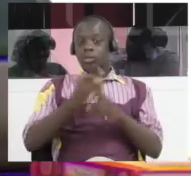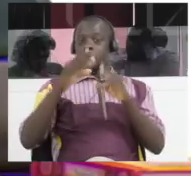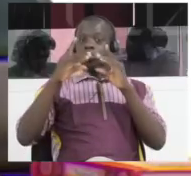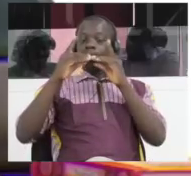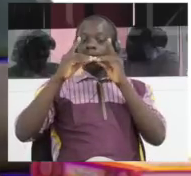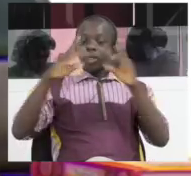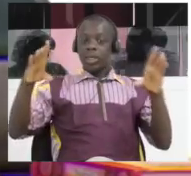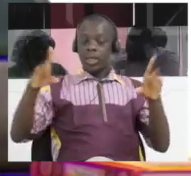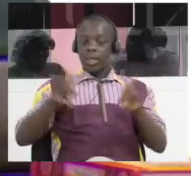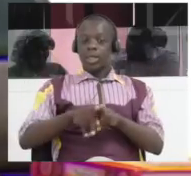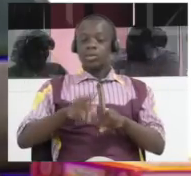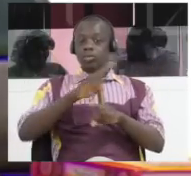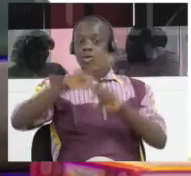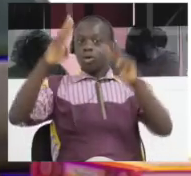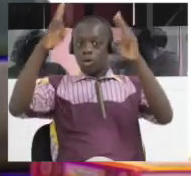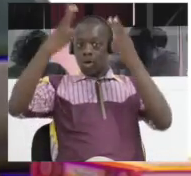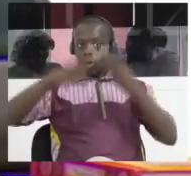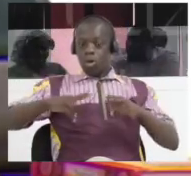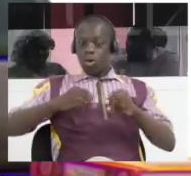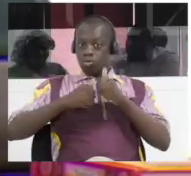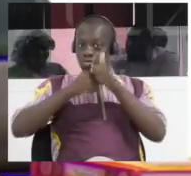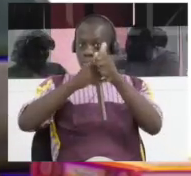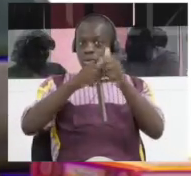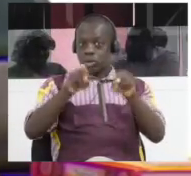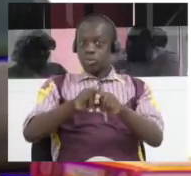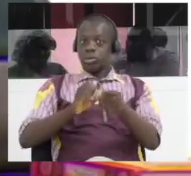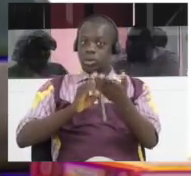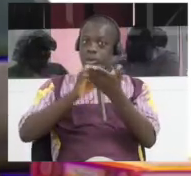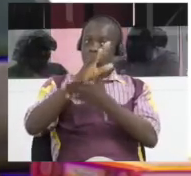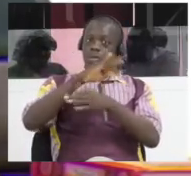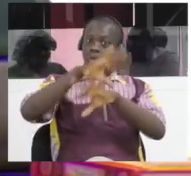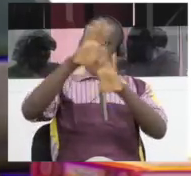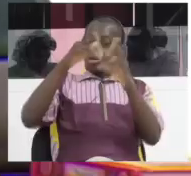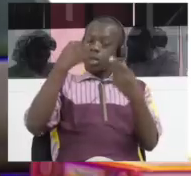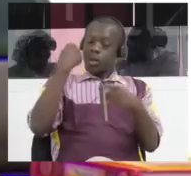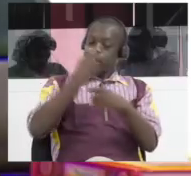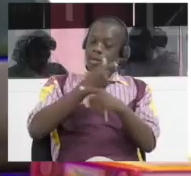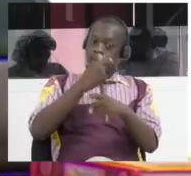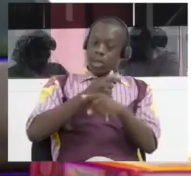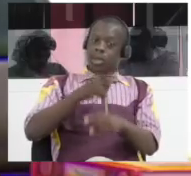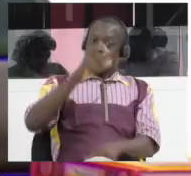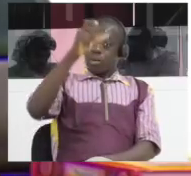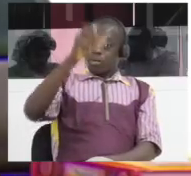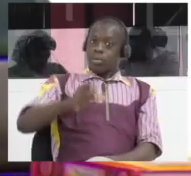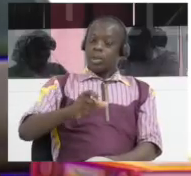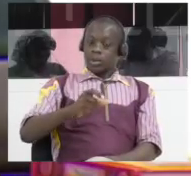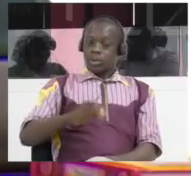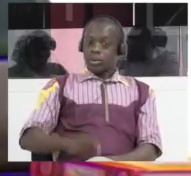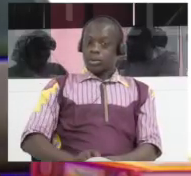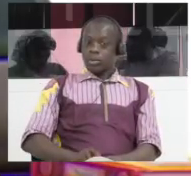it as illegal, and then to order not only the security forces, but all Gambians